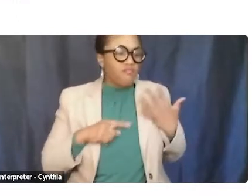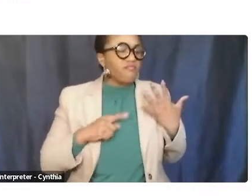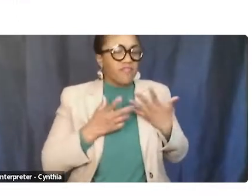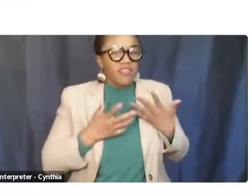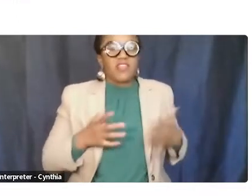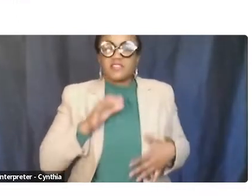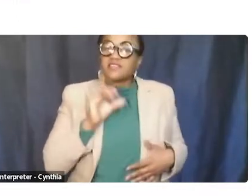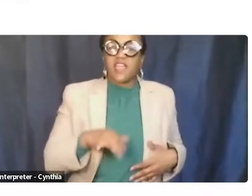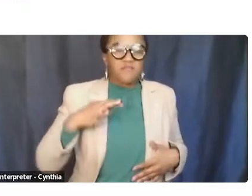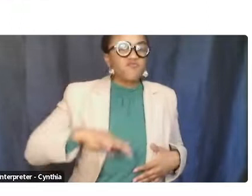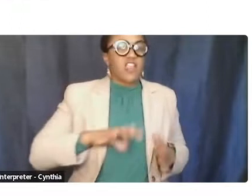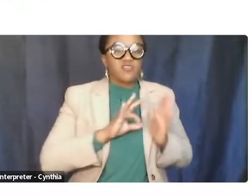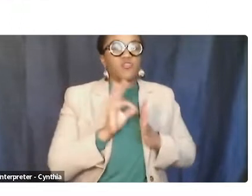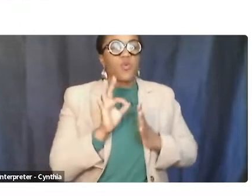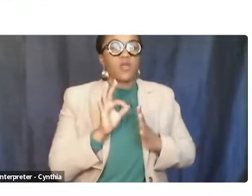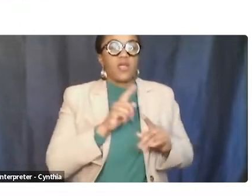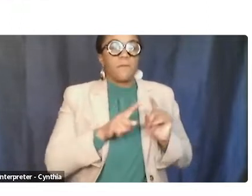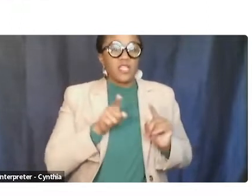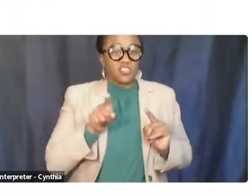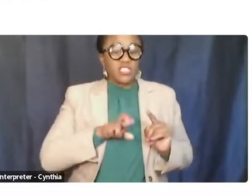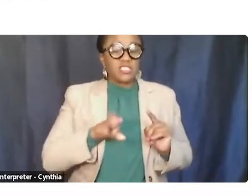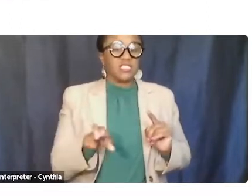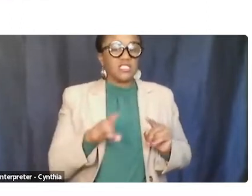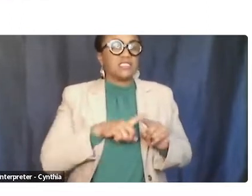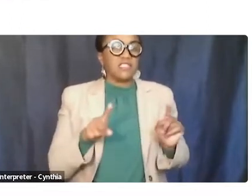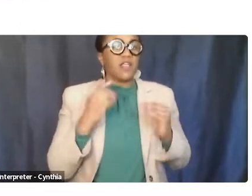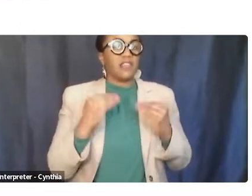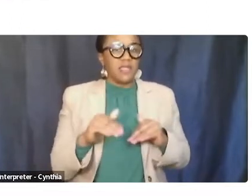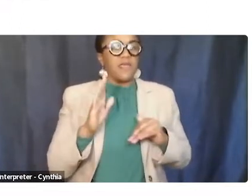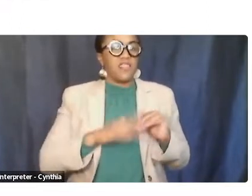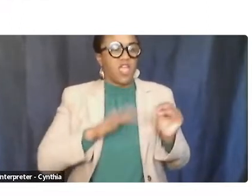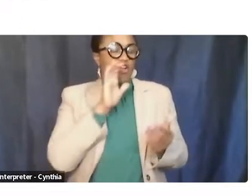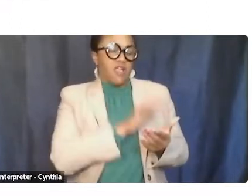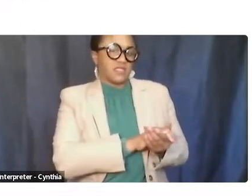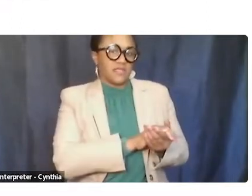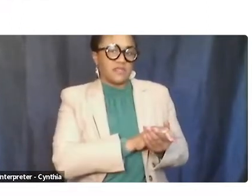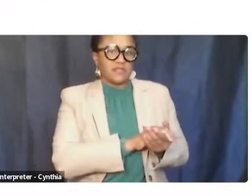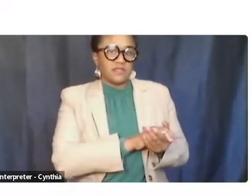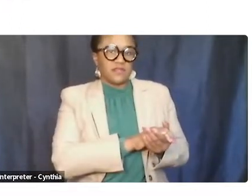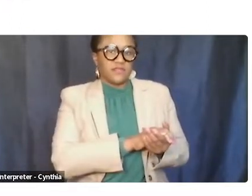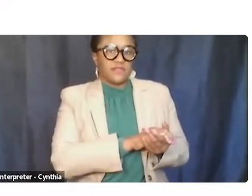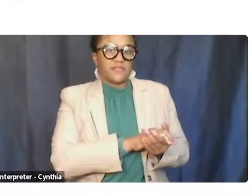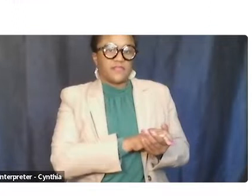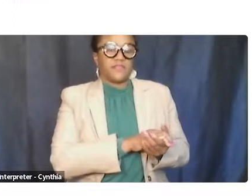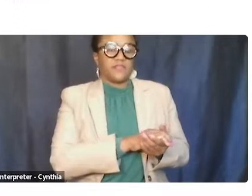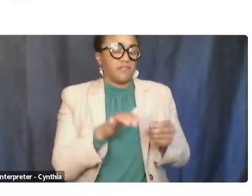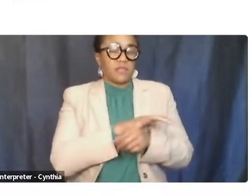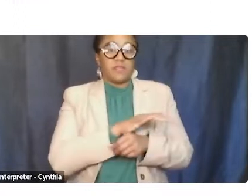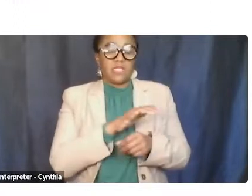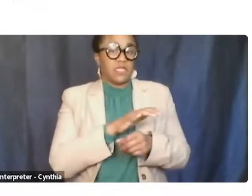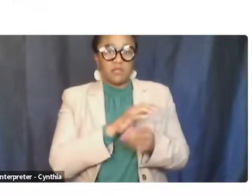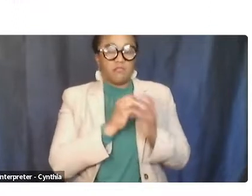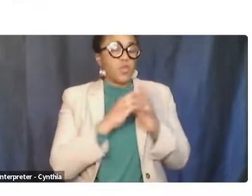credit score, but she was allotted a different credit limit than her husband. And this completely blew up. This was